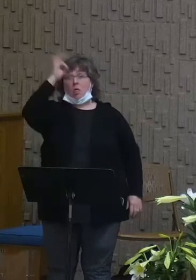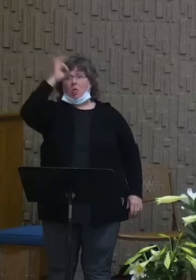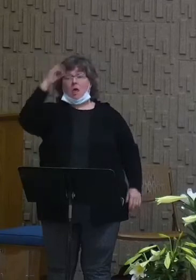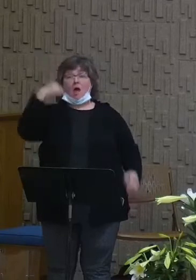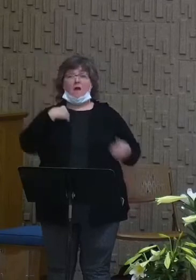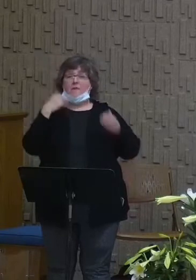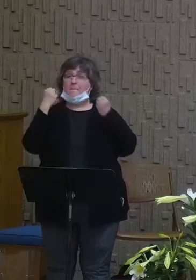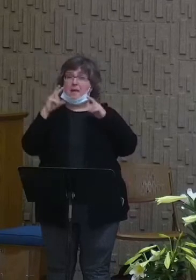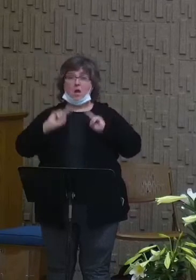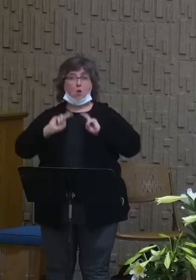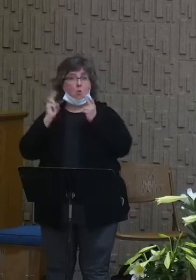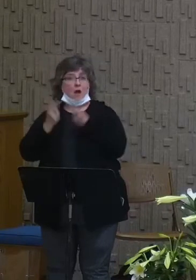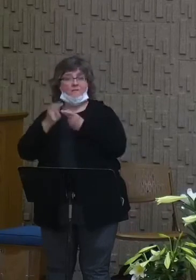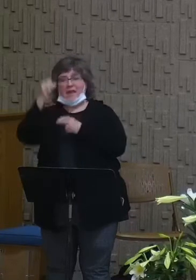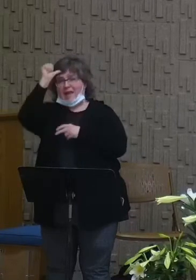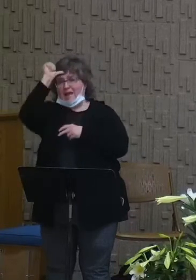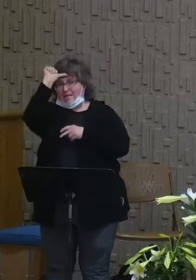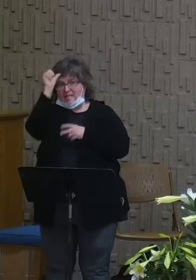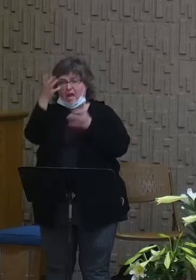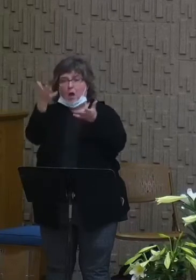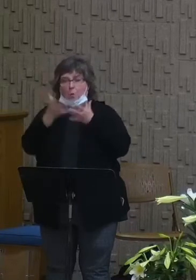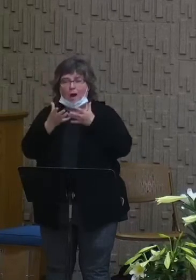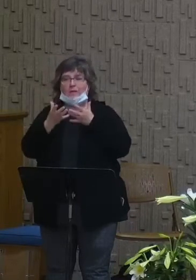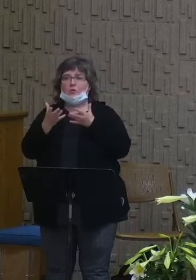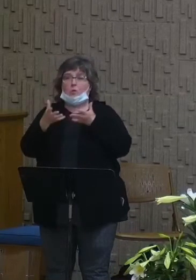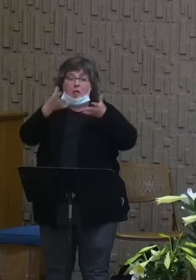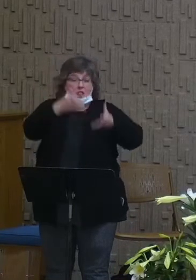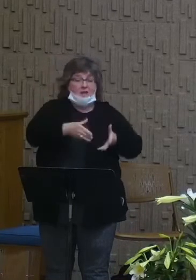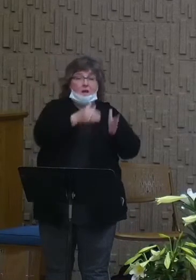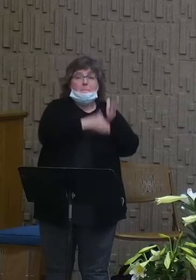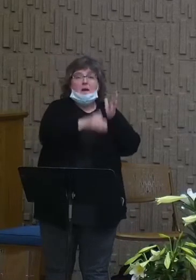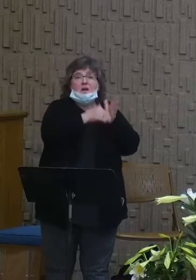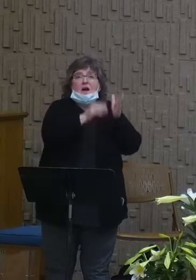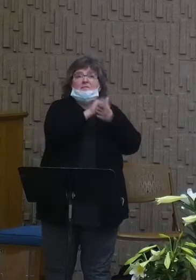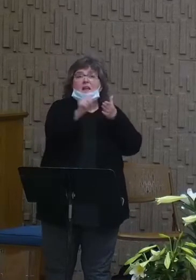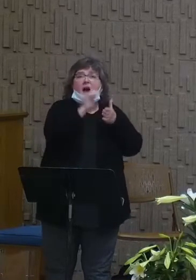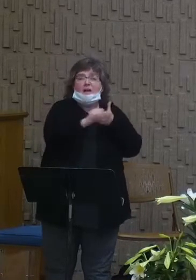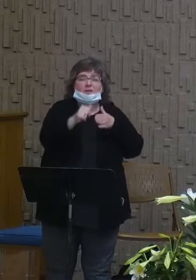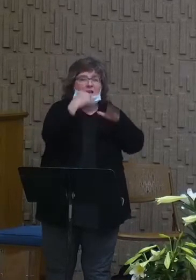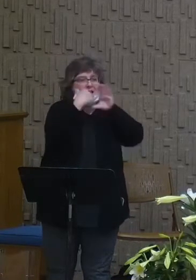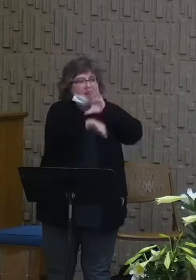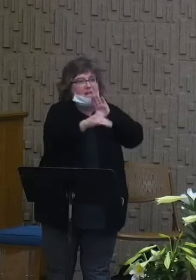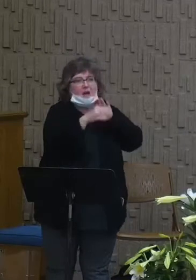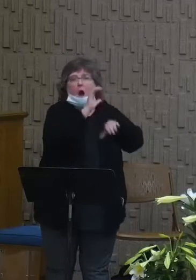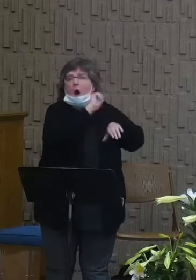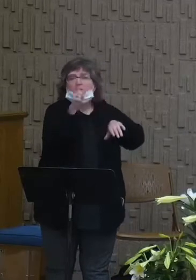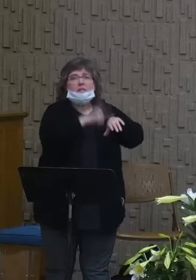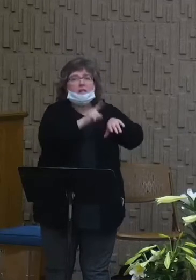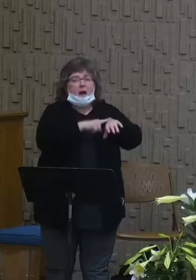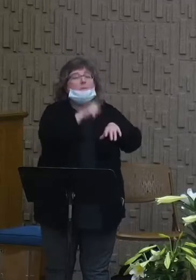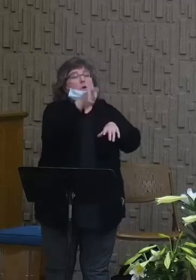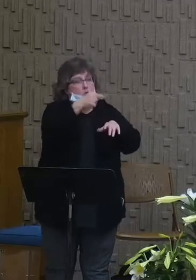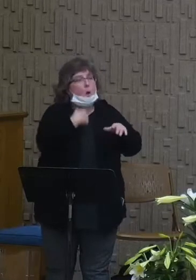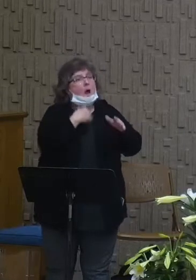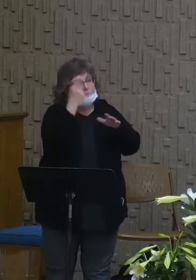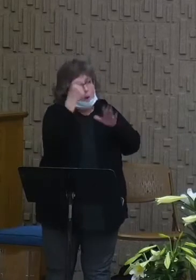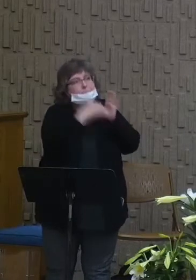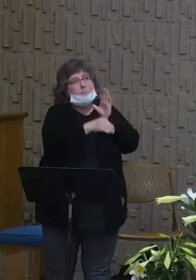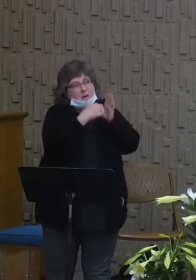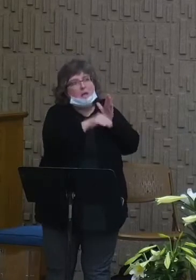many relatives in India who want to leave me millions of dollars. They email me all of the time, you